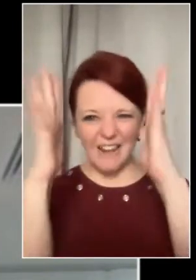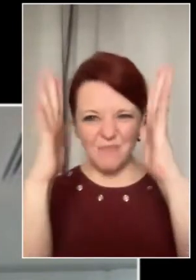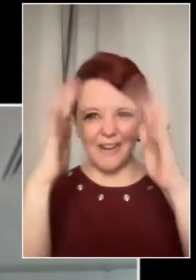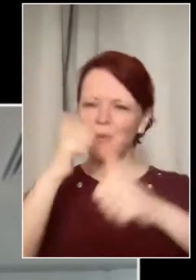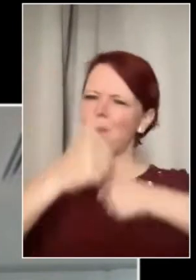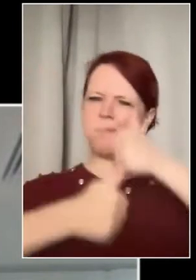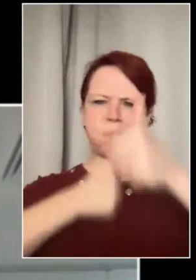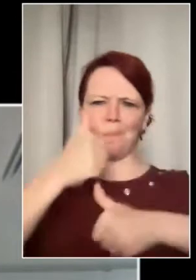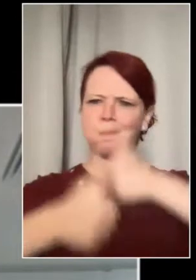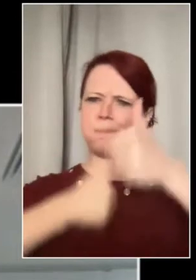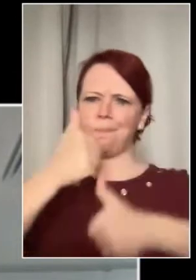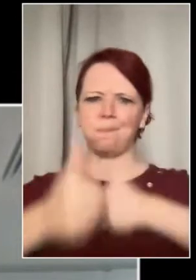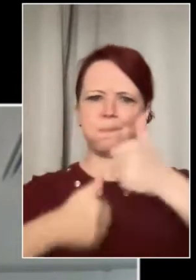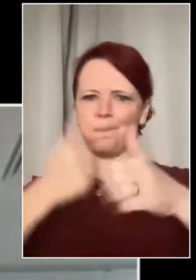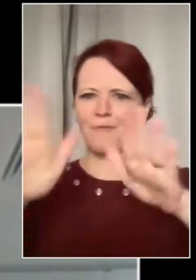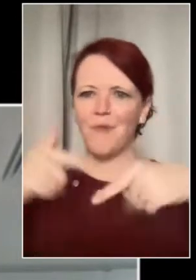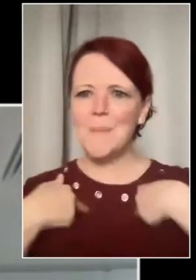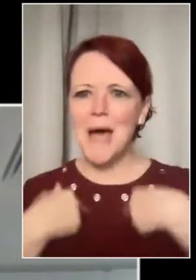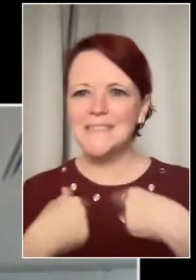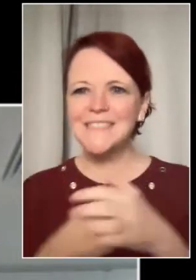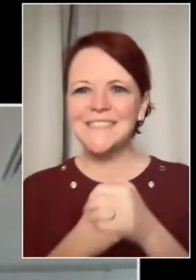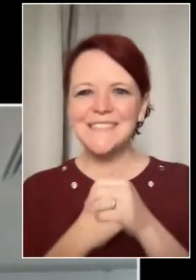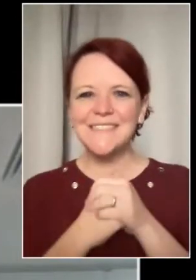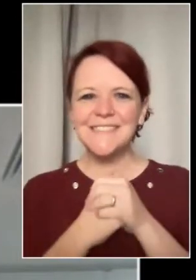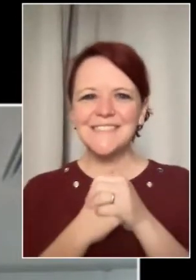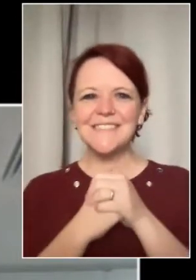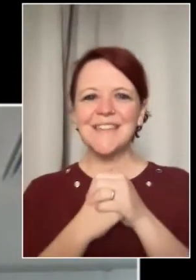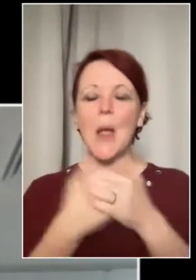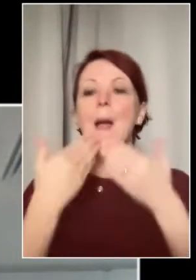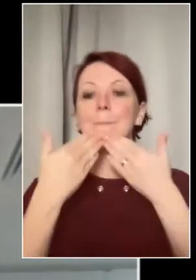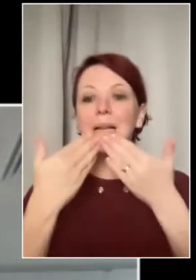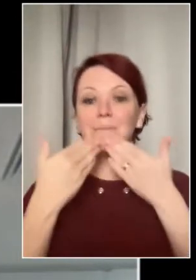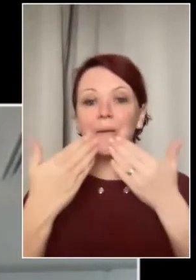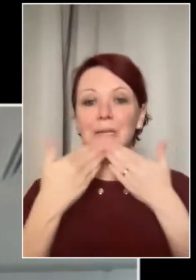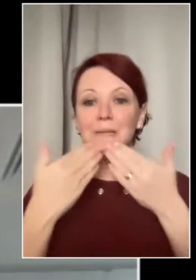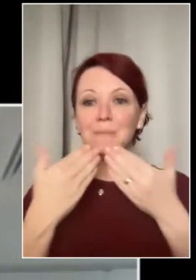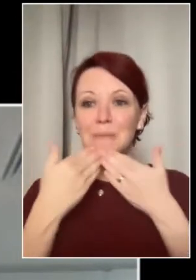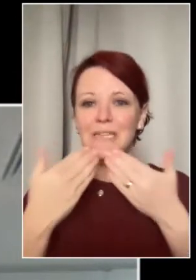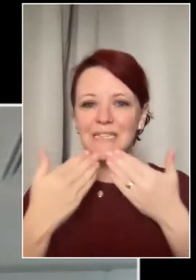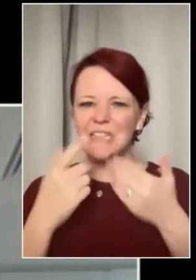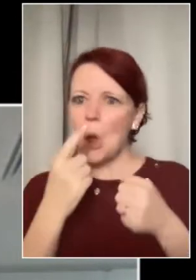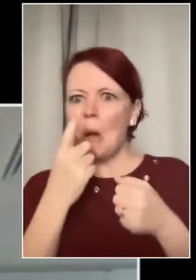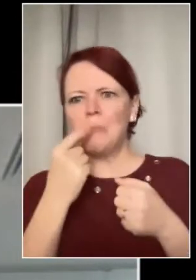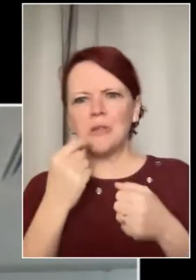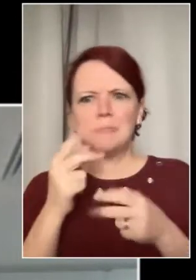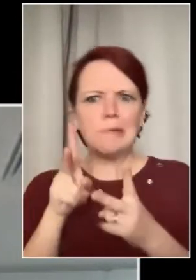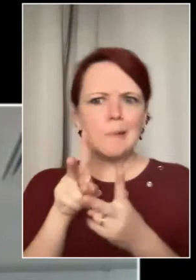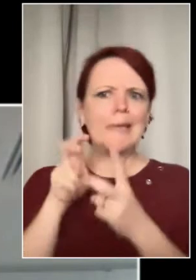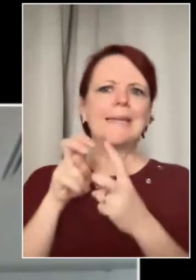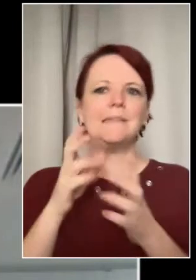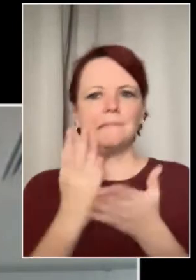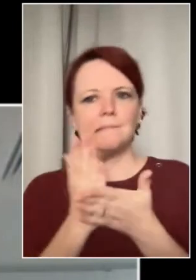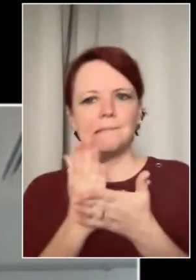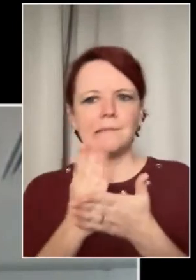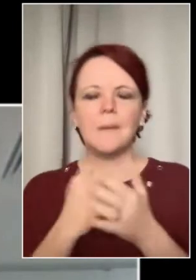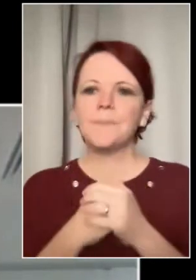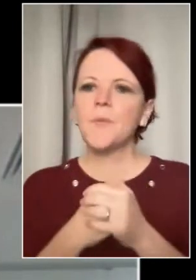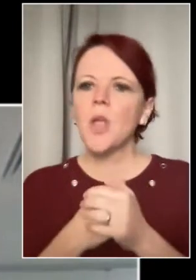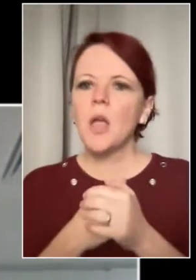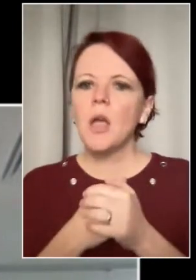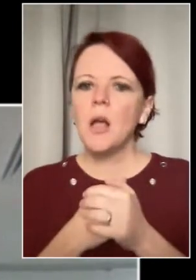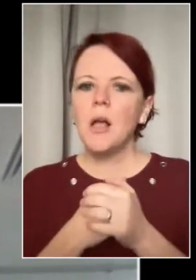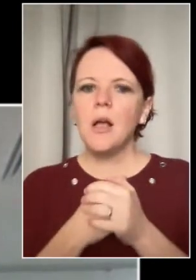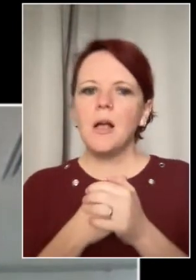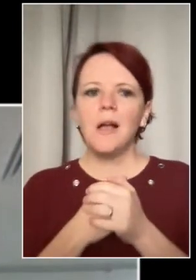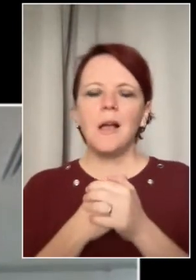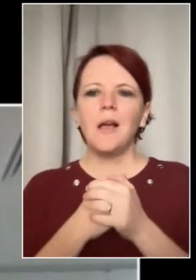from all of us. Maybe you could just tell us very quickly, if we can, might be able to hear you, what difference are you guys all making? What difference